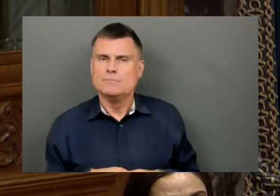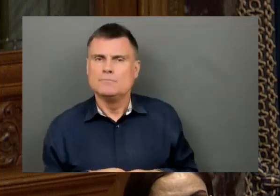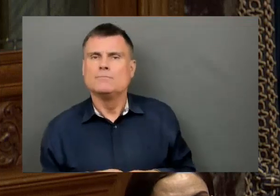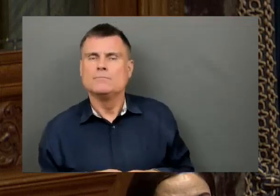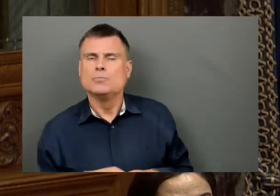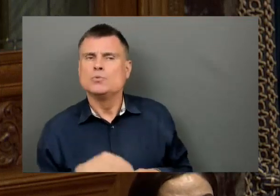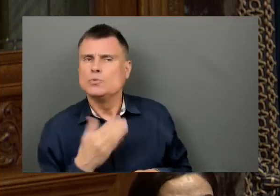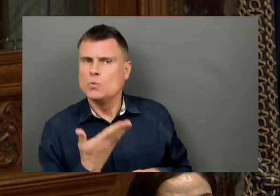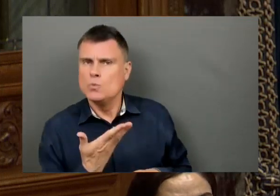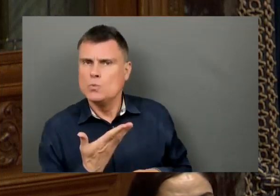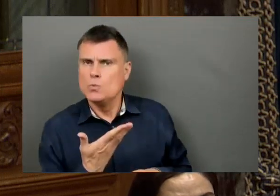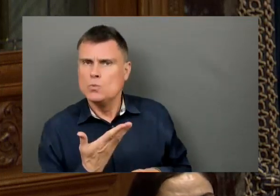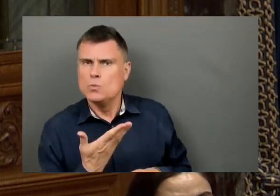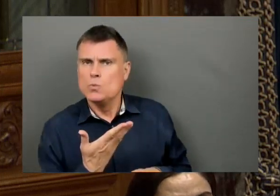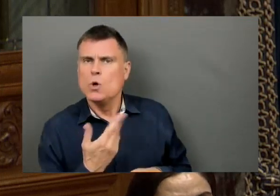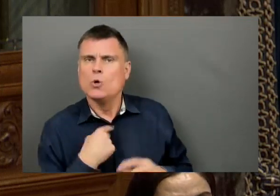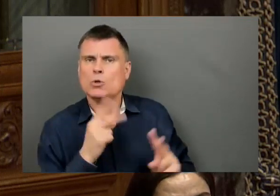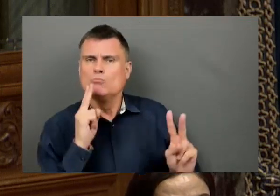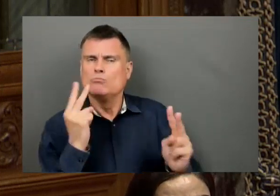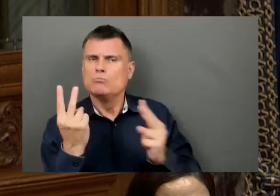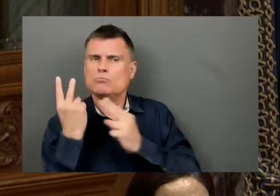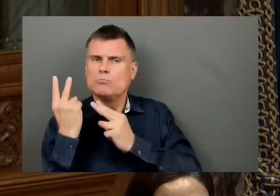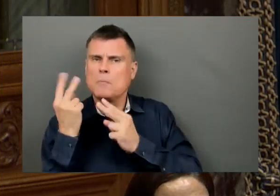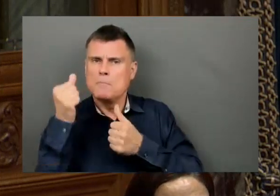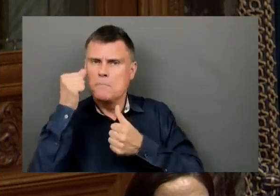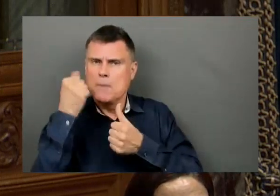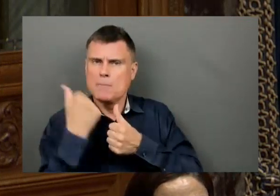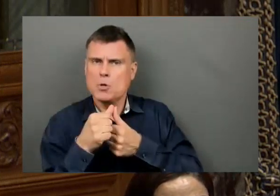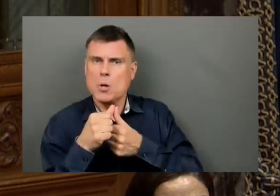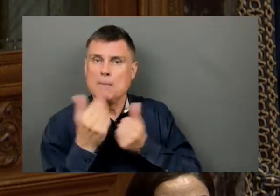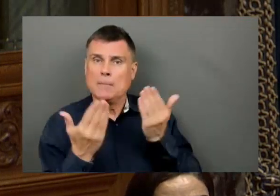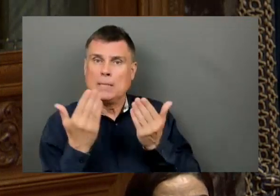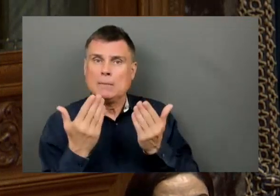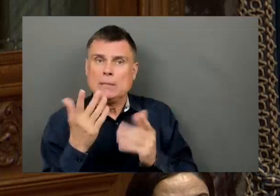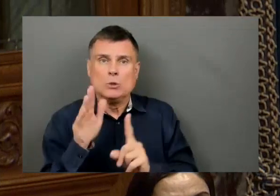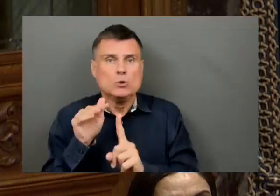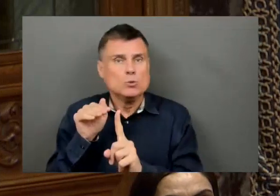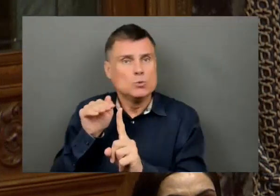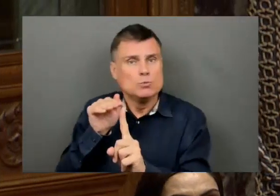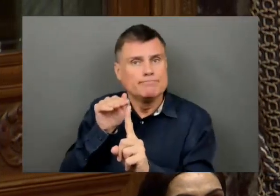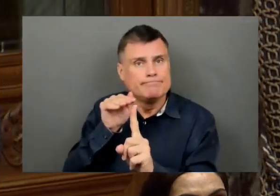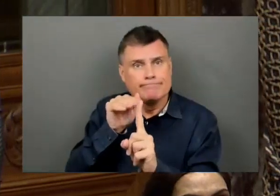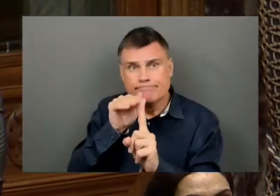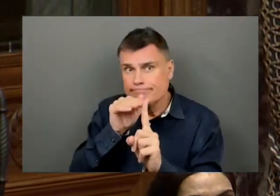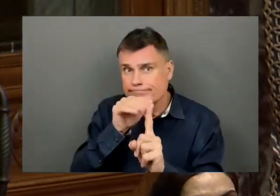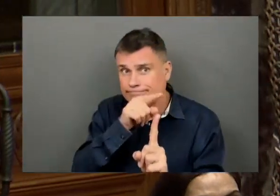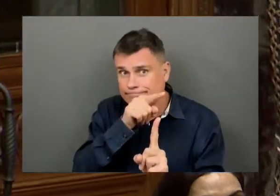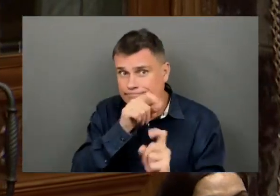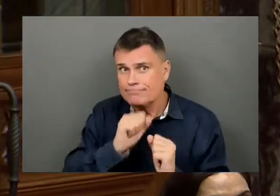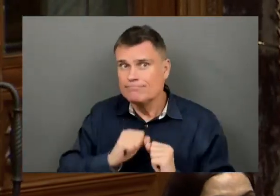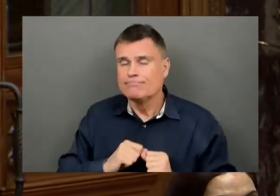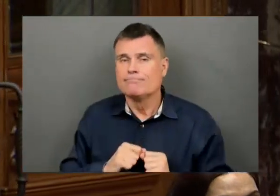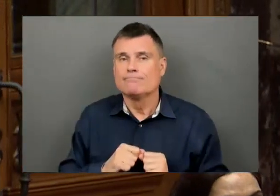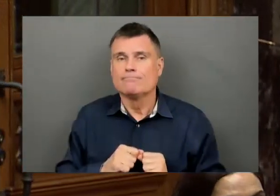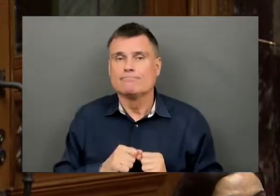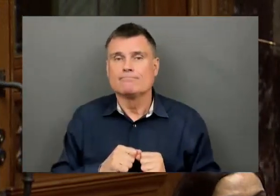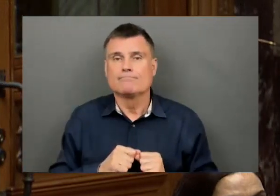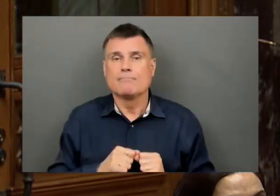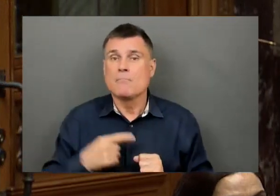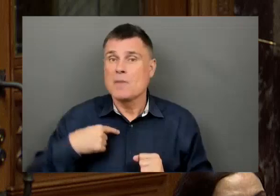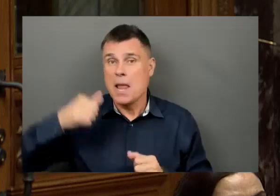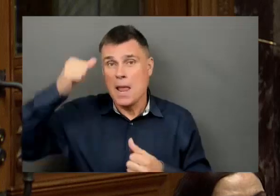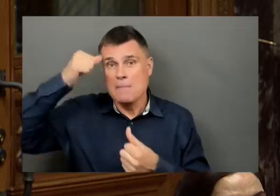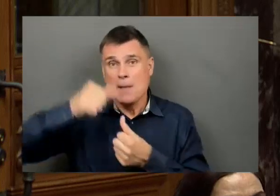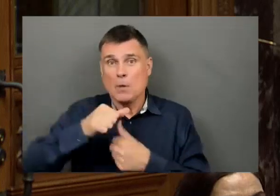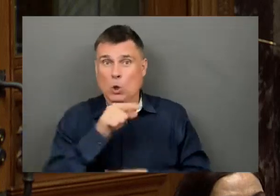and his colleague, the Minister of Energy and Mines, were climate champions and not LNG